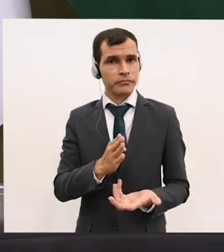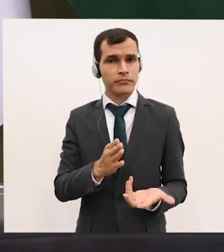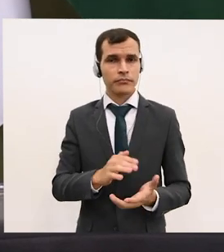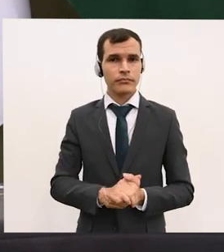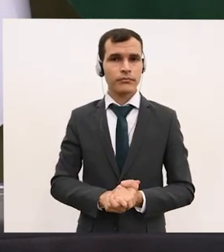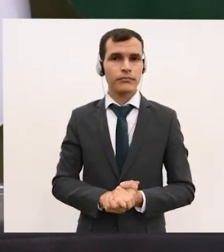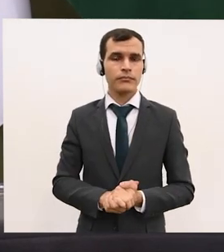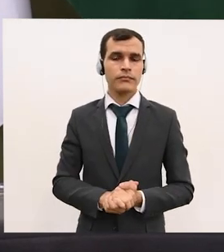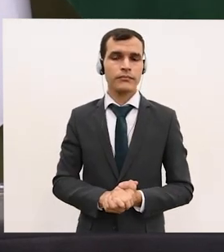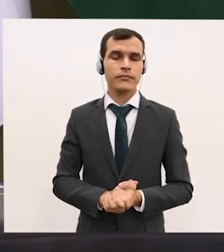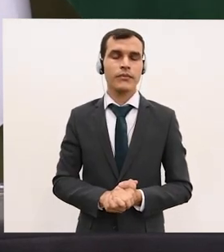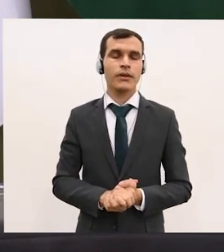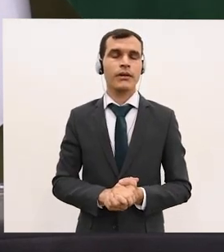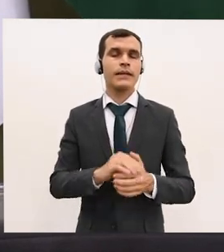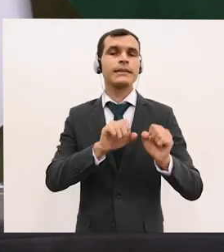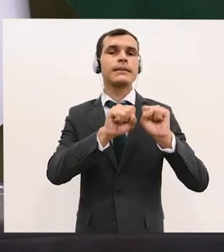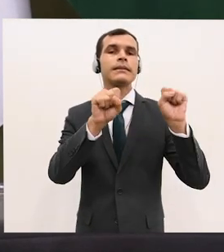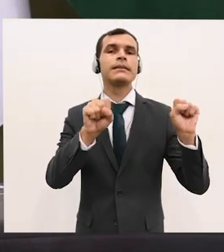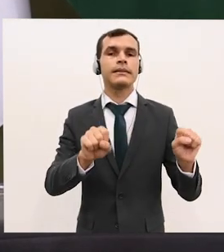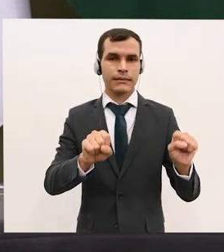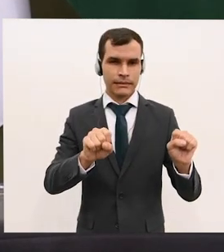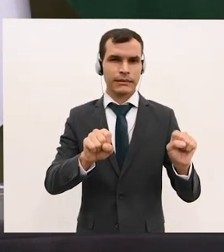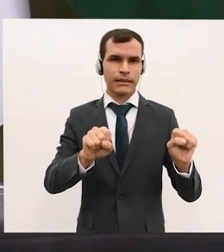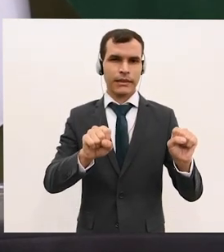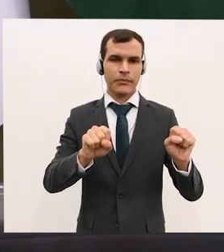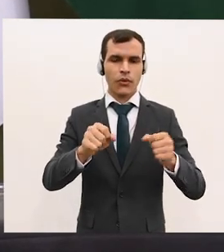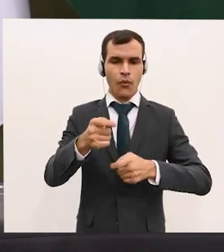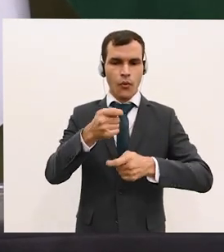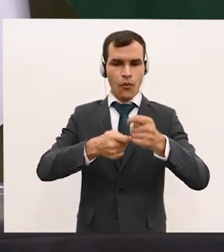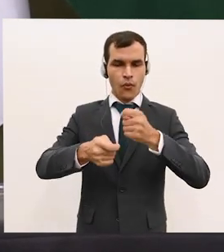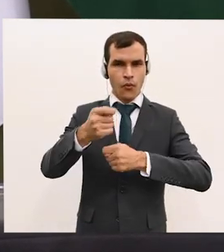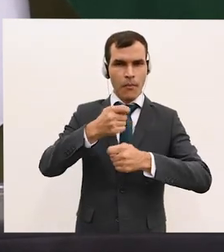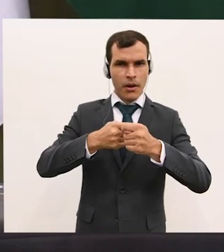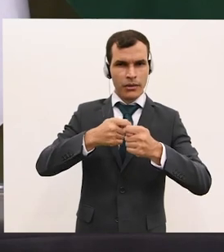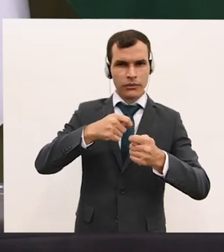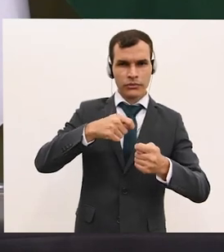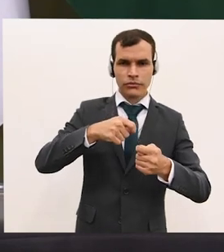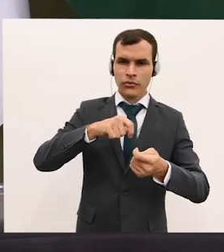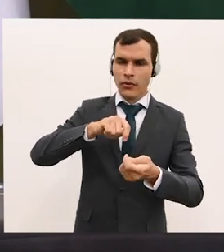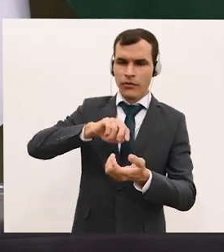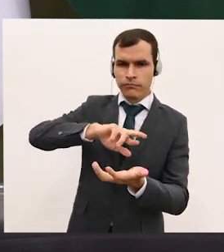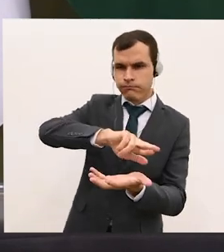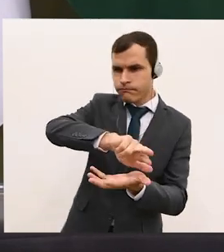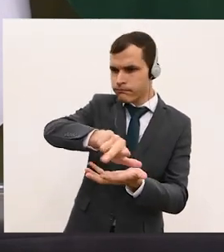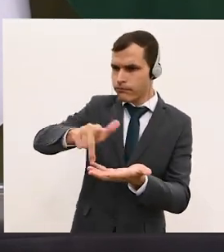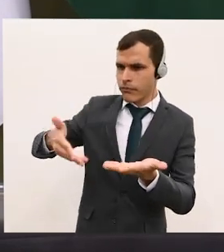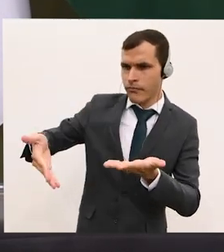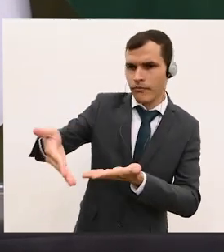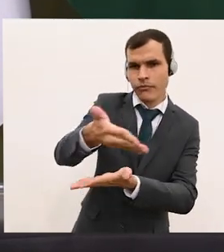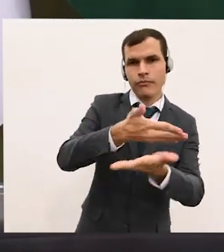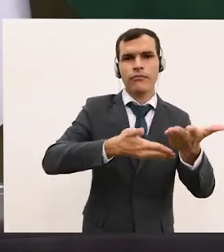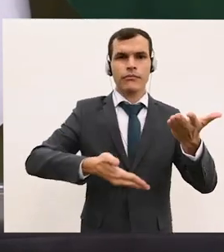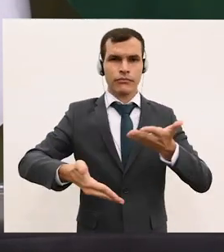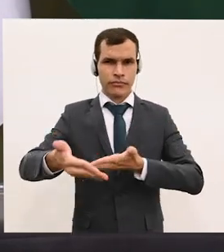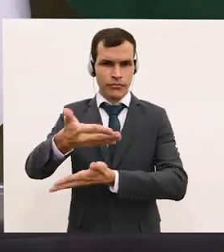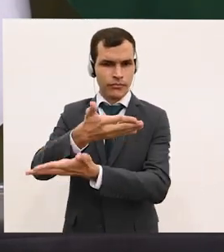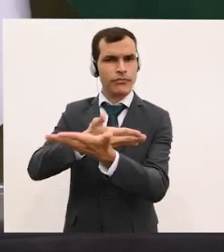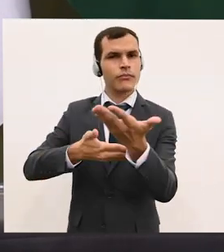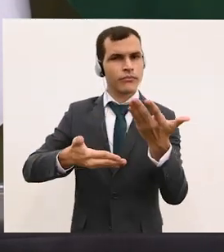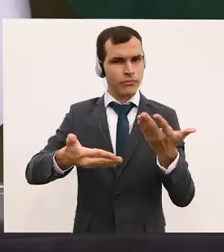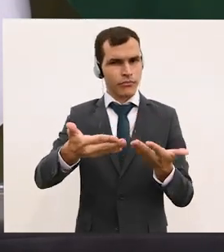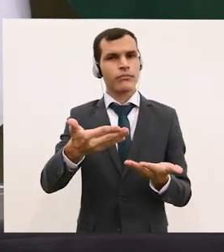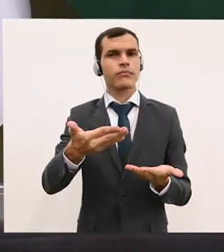system and it still has more to benefit in the future, which is why